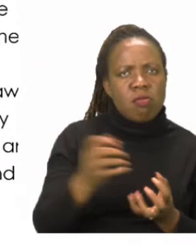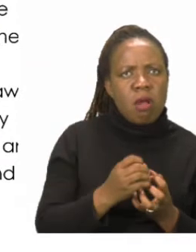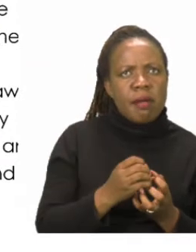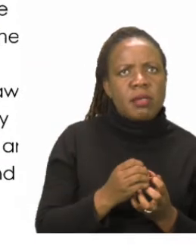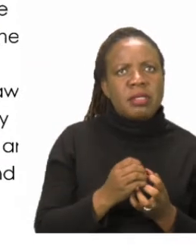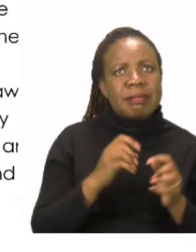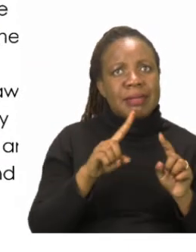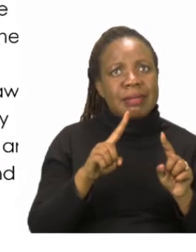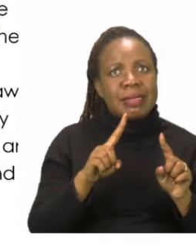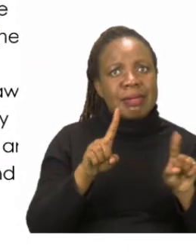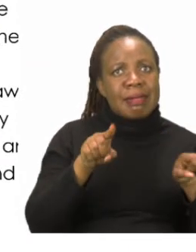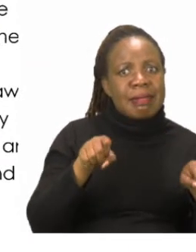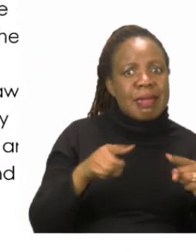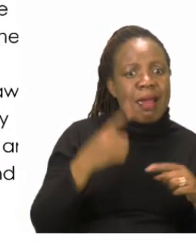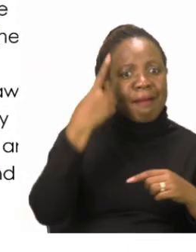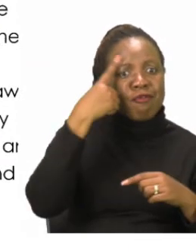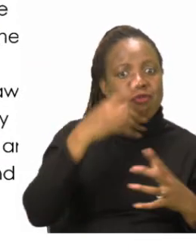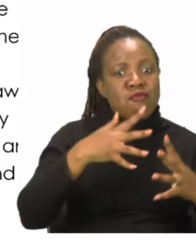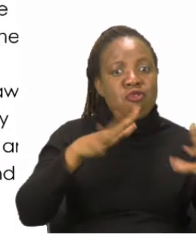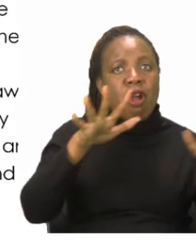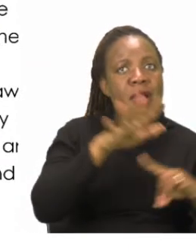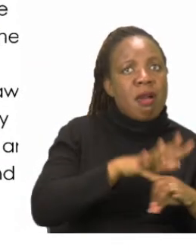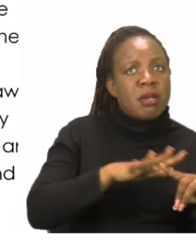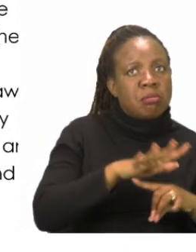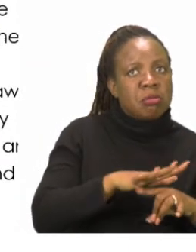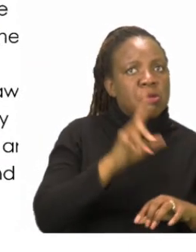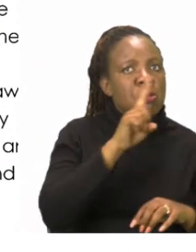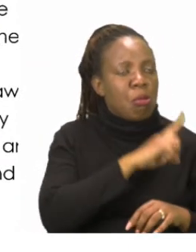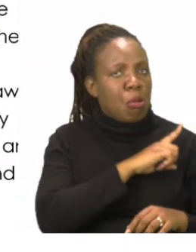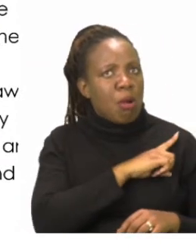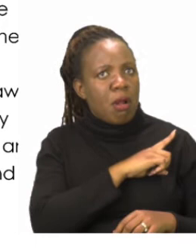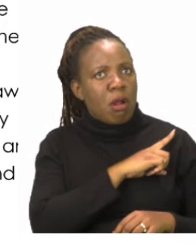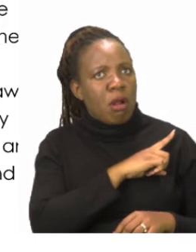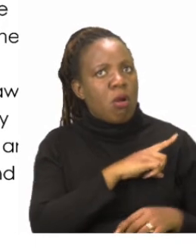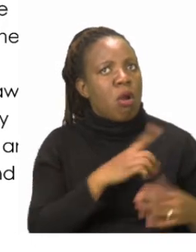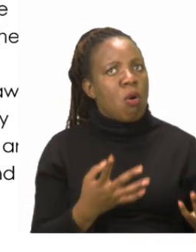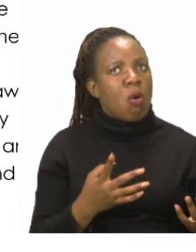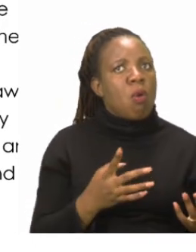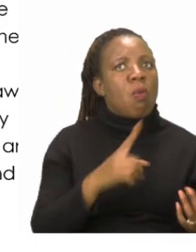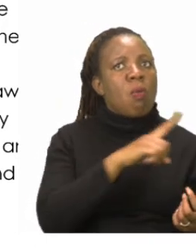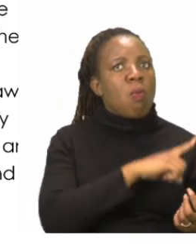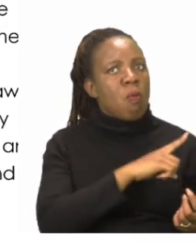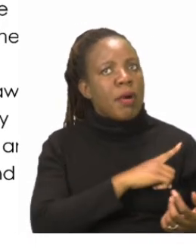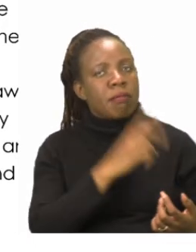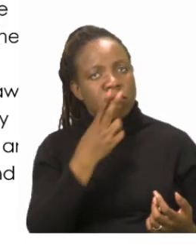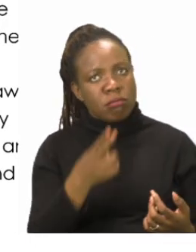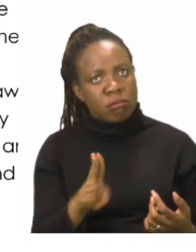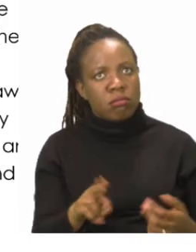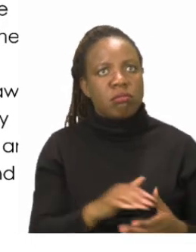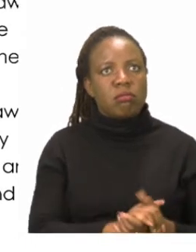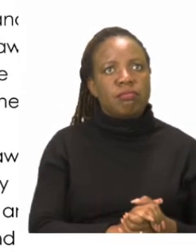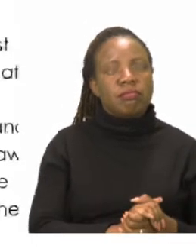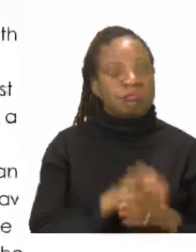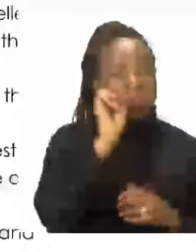time. Should Jack have taken the giant's things? Why or why